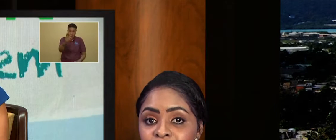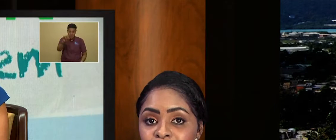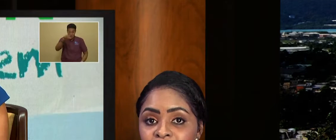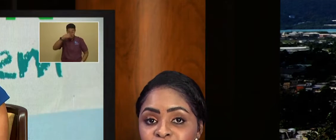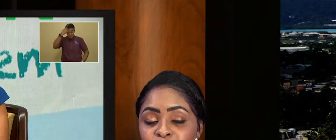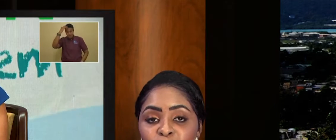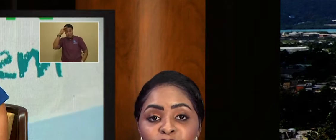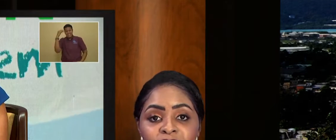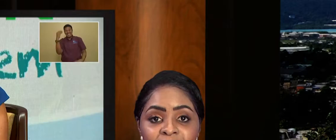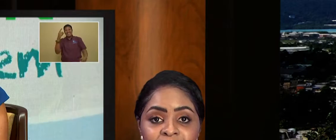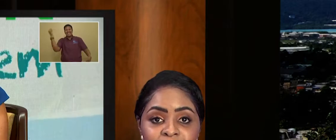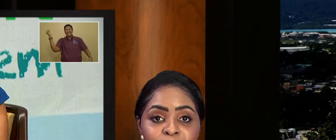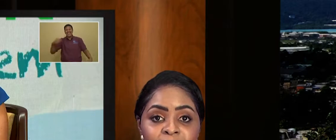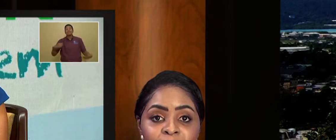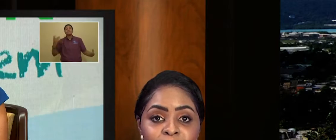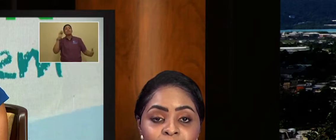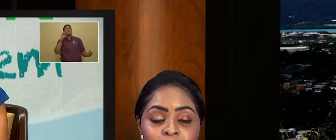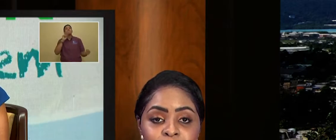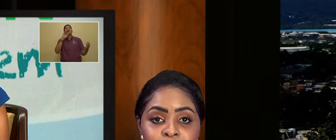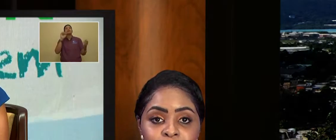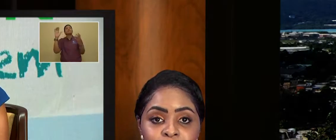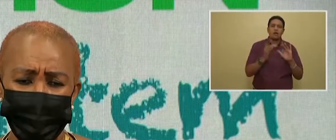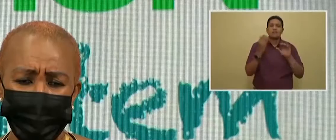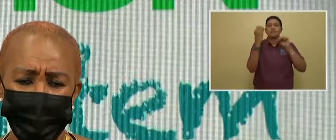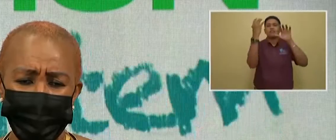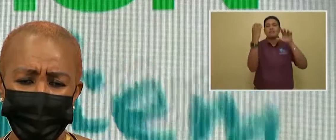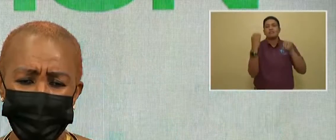to the setbacks from the COVID-19 pandemic.